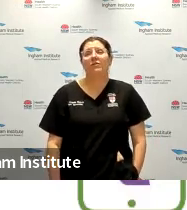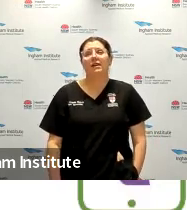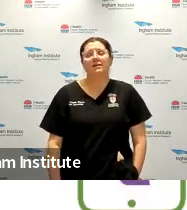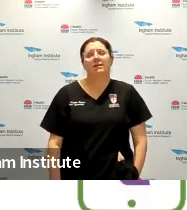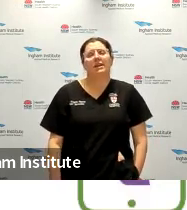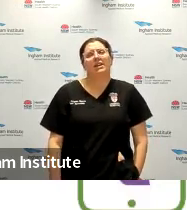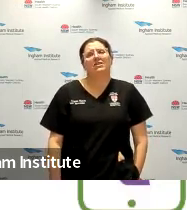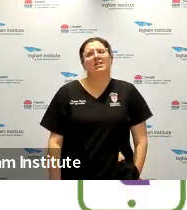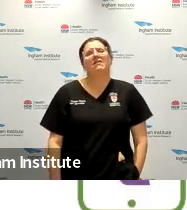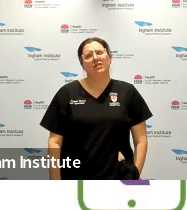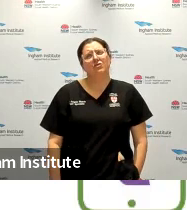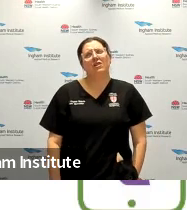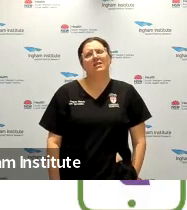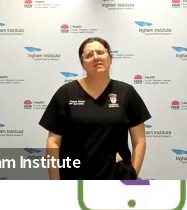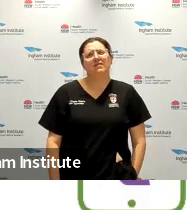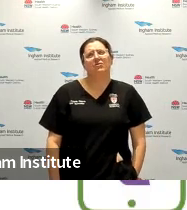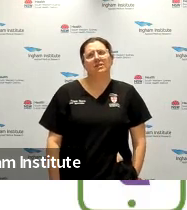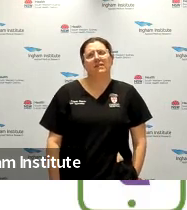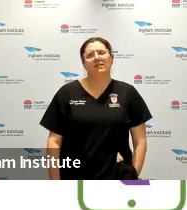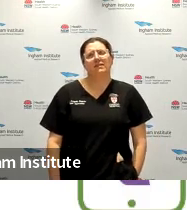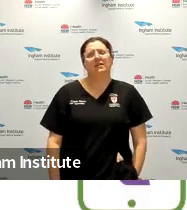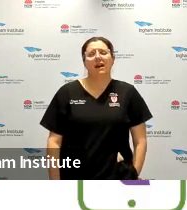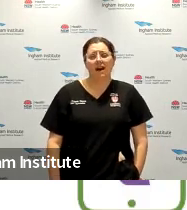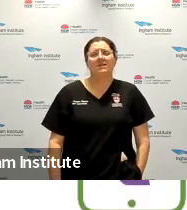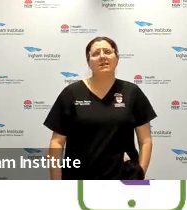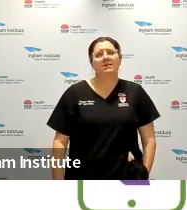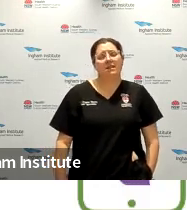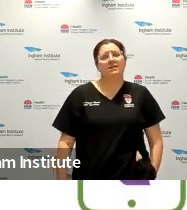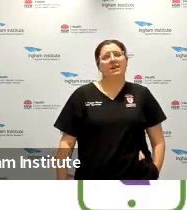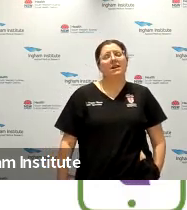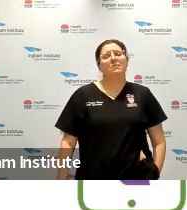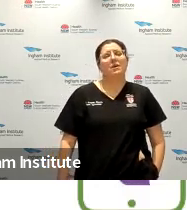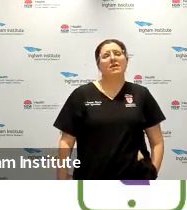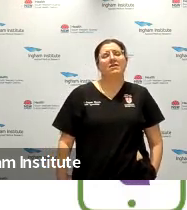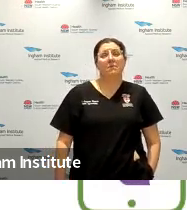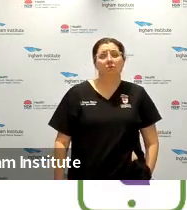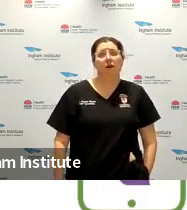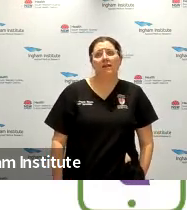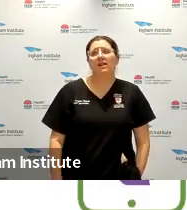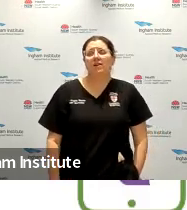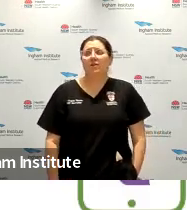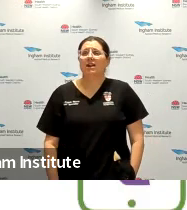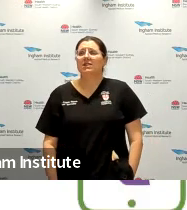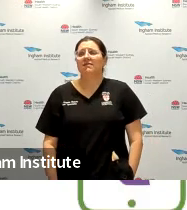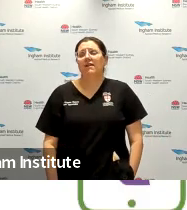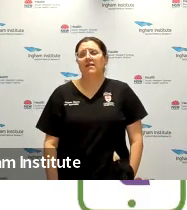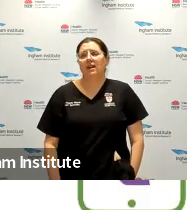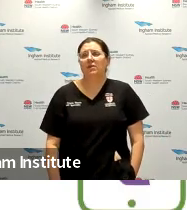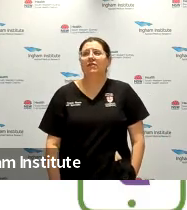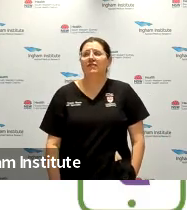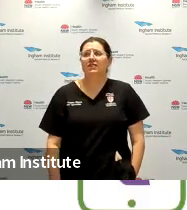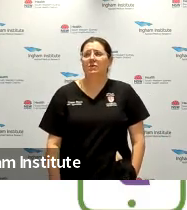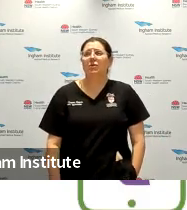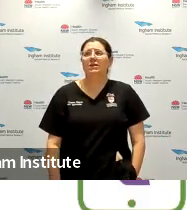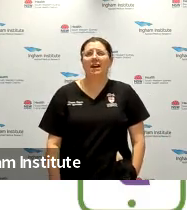pretty well correlated. So then if we took those individual risk factors as assessed by the midwives, we actually found that the